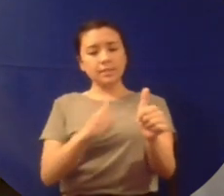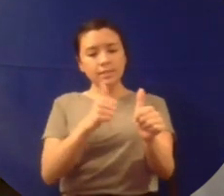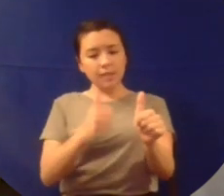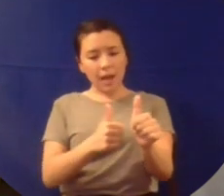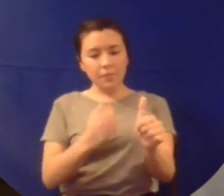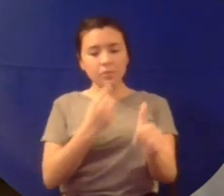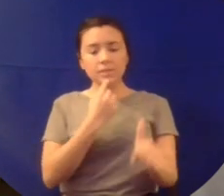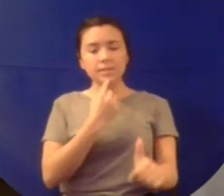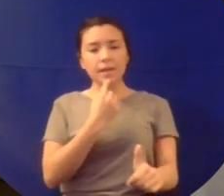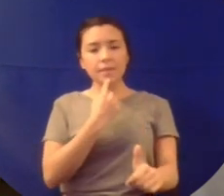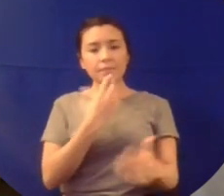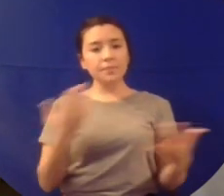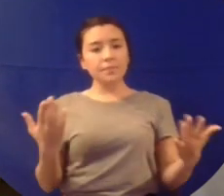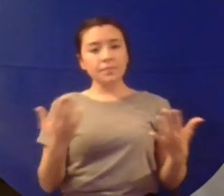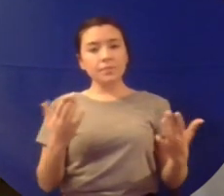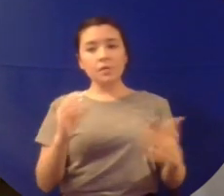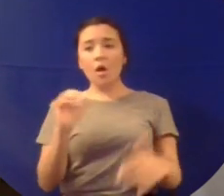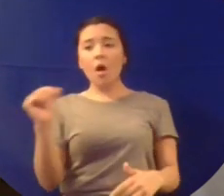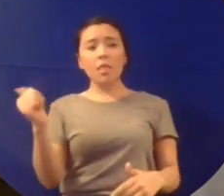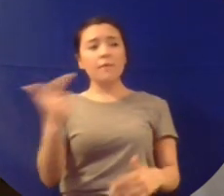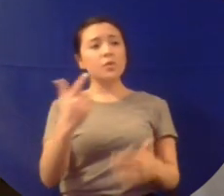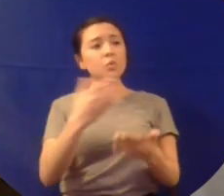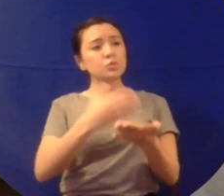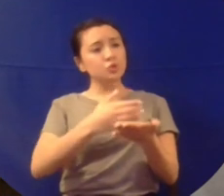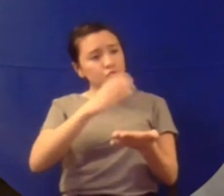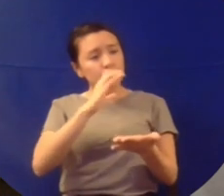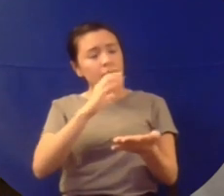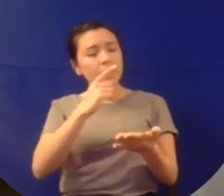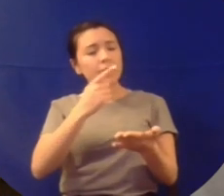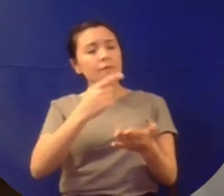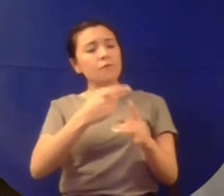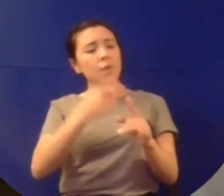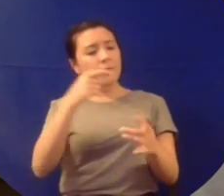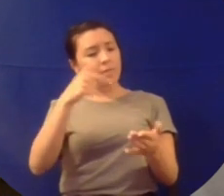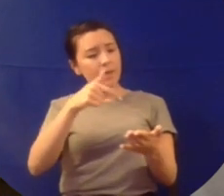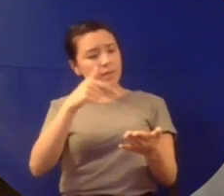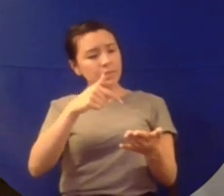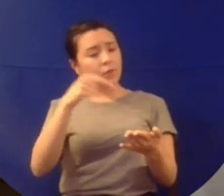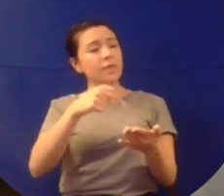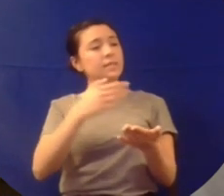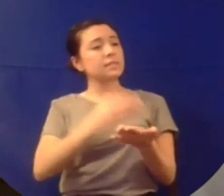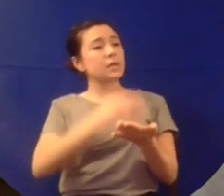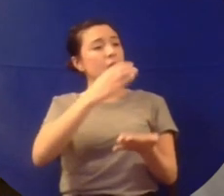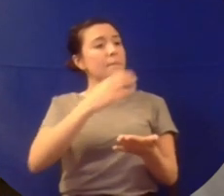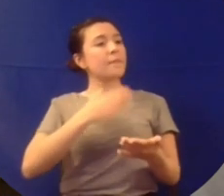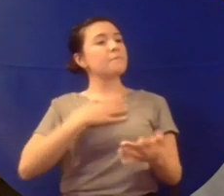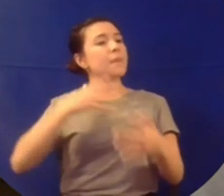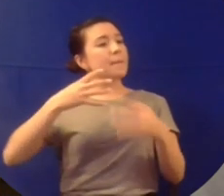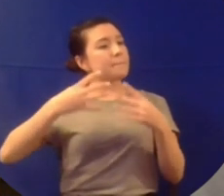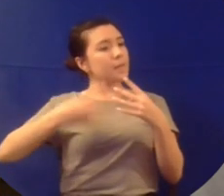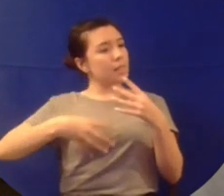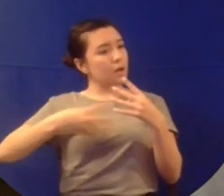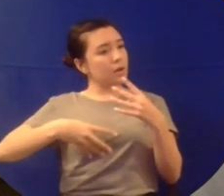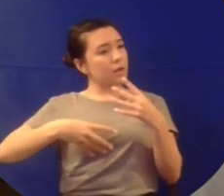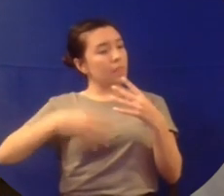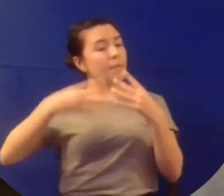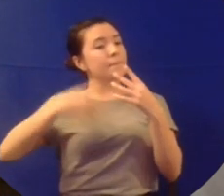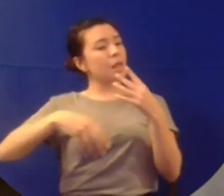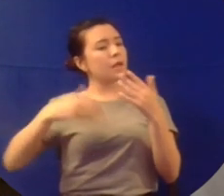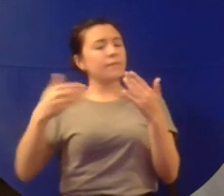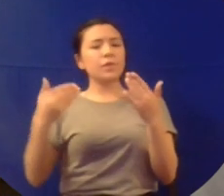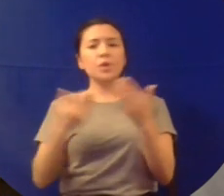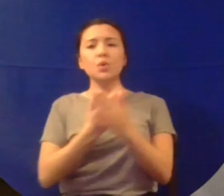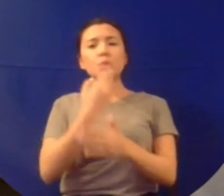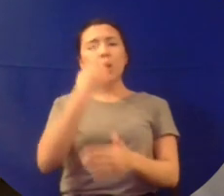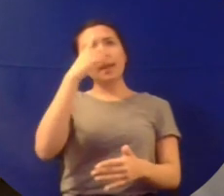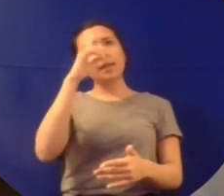thanks, he gave it to his disciples, saying, "Take this, all of you, and drink from it, for this is